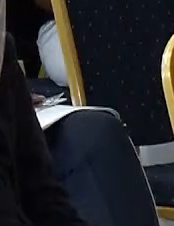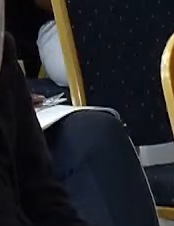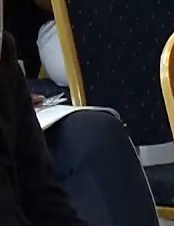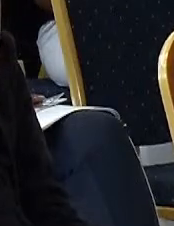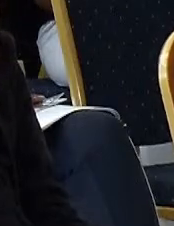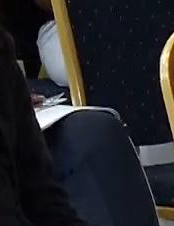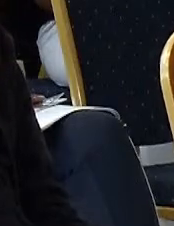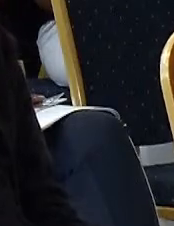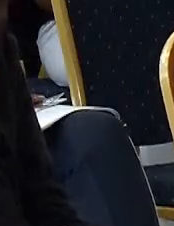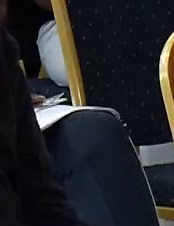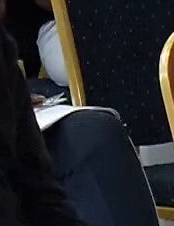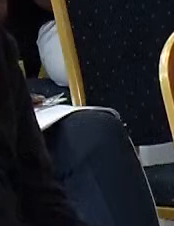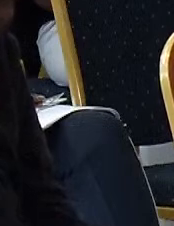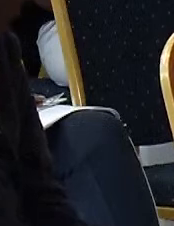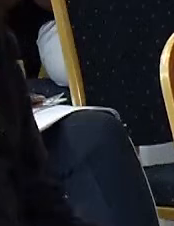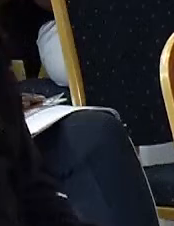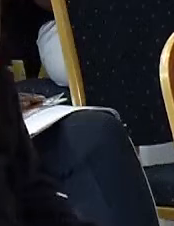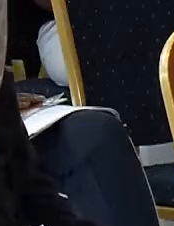tlase ga dikhuti yo.